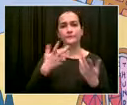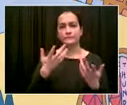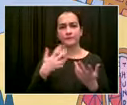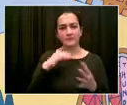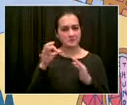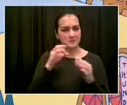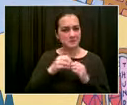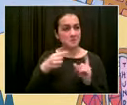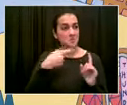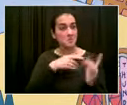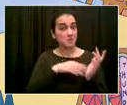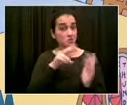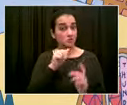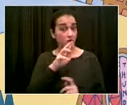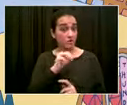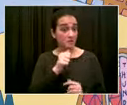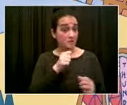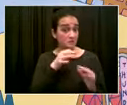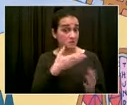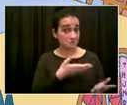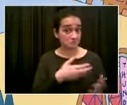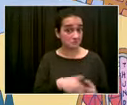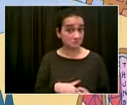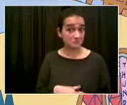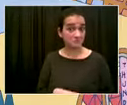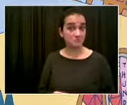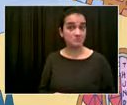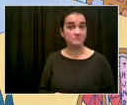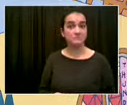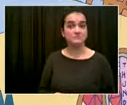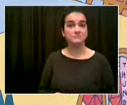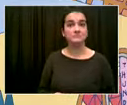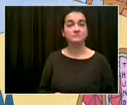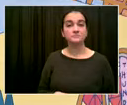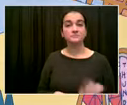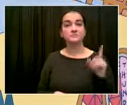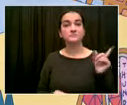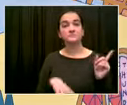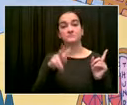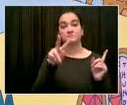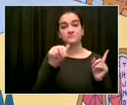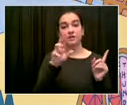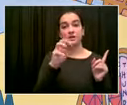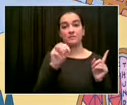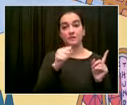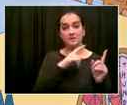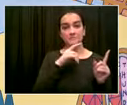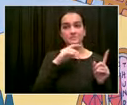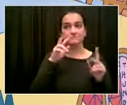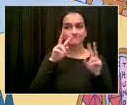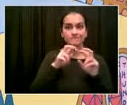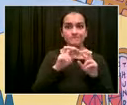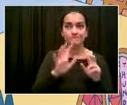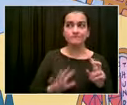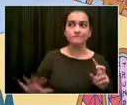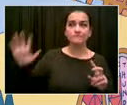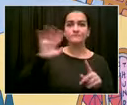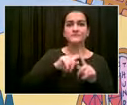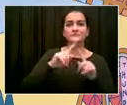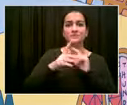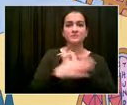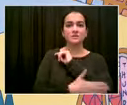country in the world. And we had conference calls and meetings where we went over every country's protocols, every city's protocols. We said, how can we take from each of them